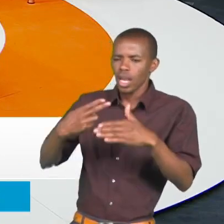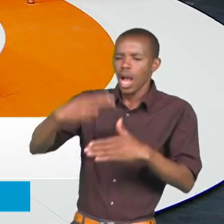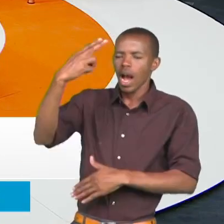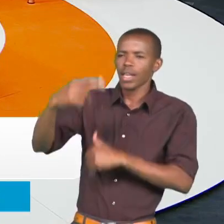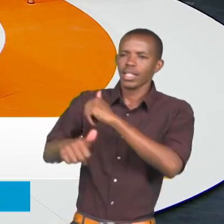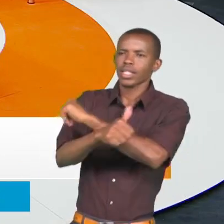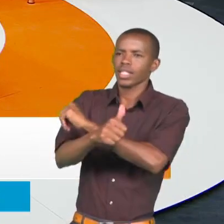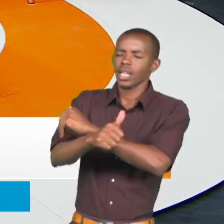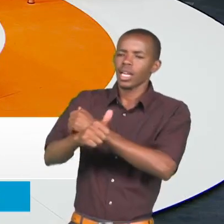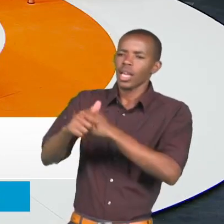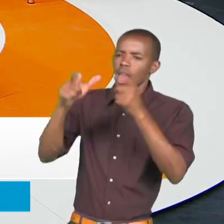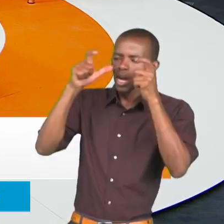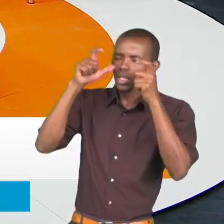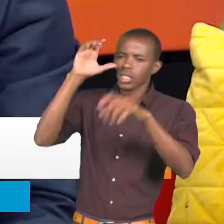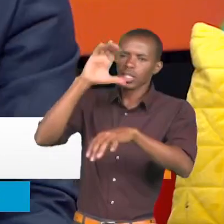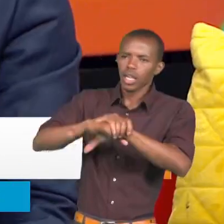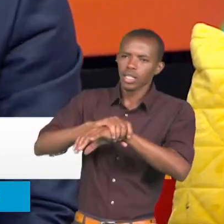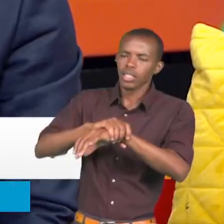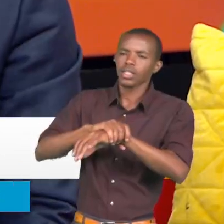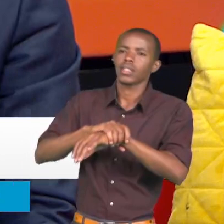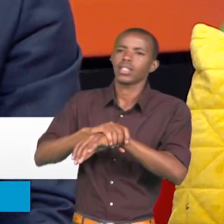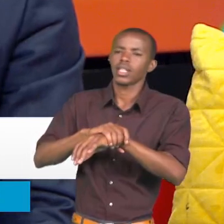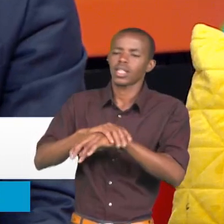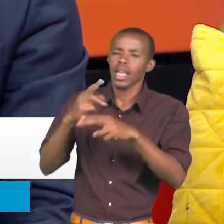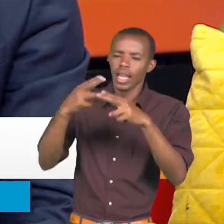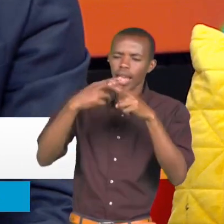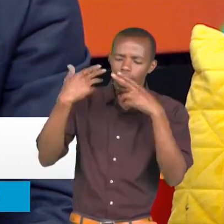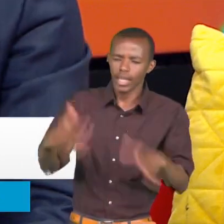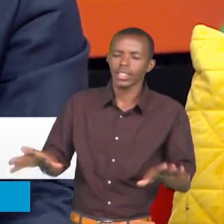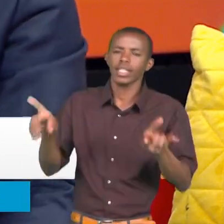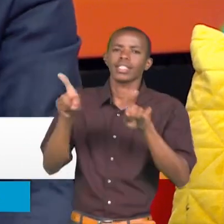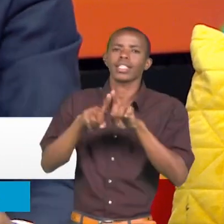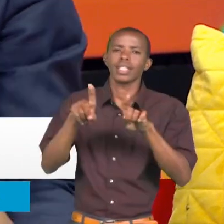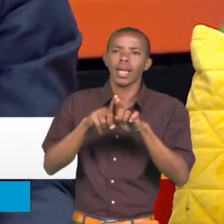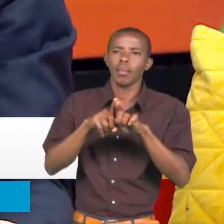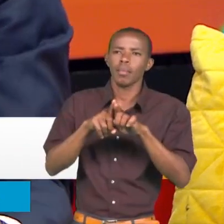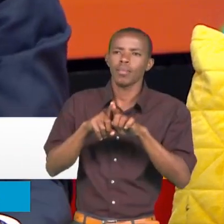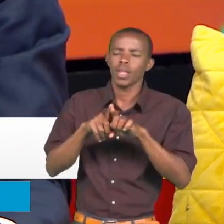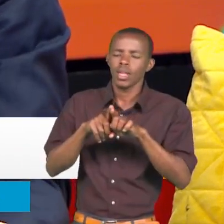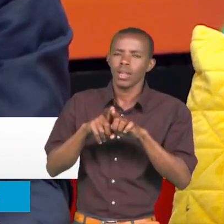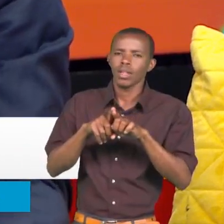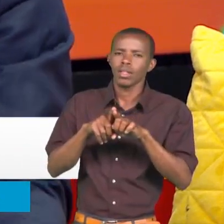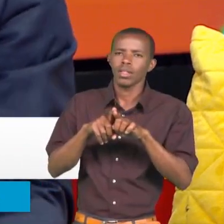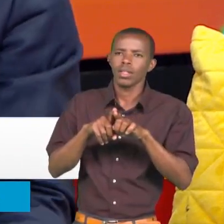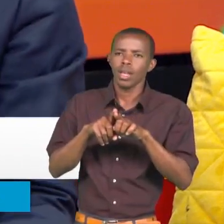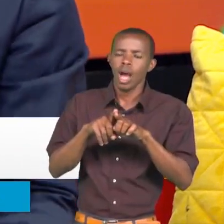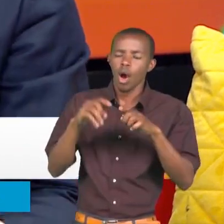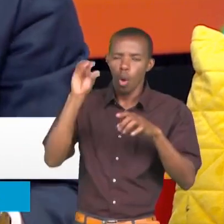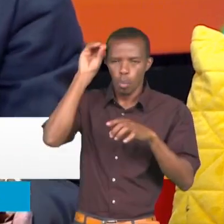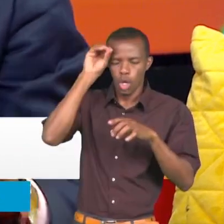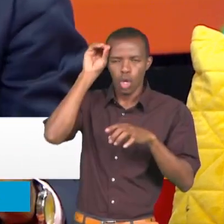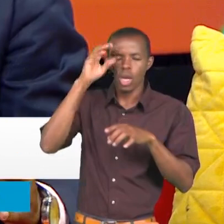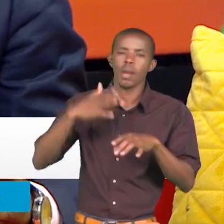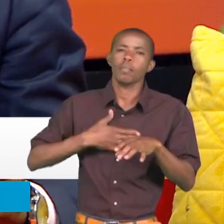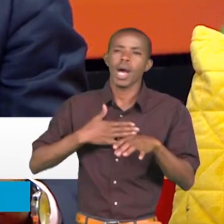risk of getting HIV infection, there's some sort of carelessness also. From where I'm sitting. Yeah. You know, we don't need to avoid